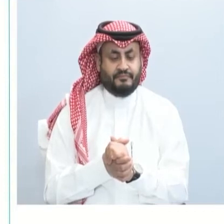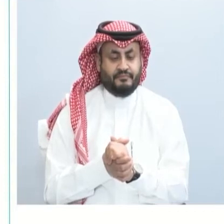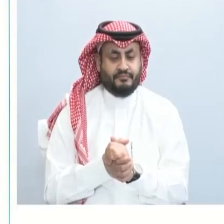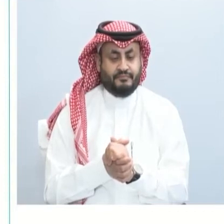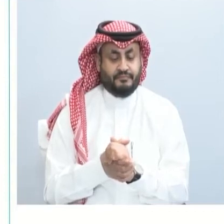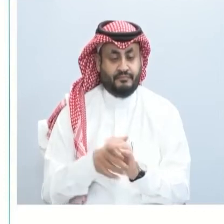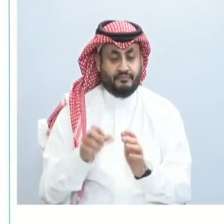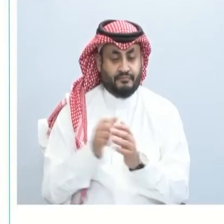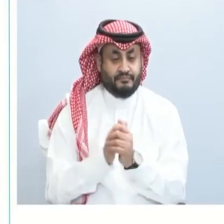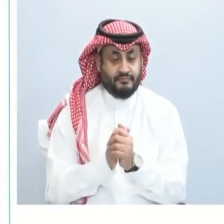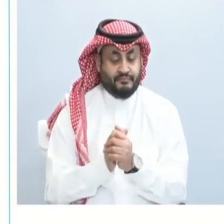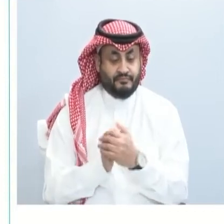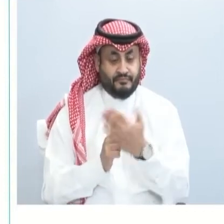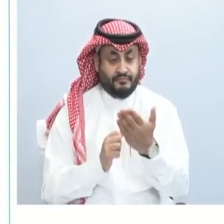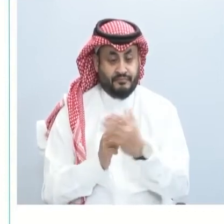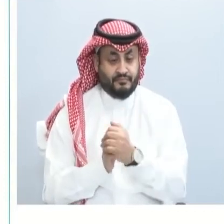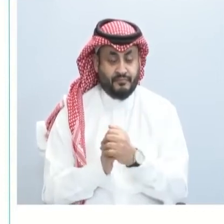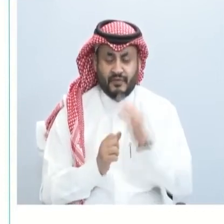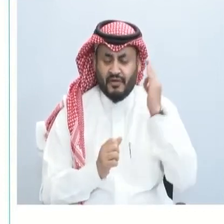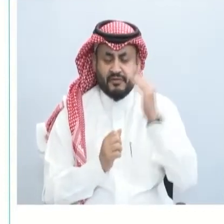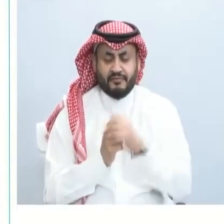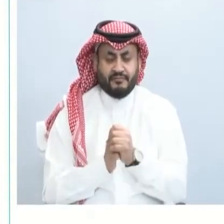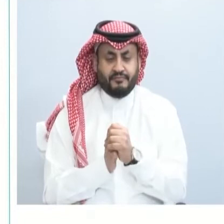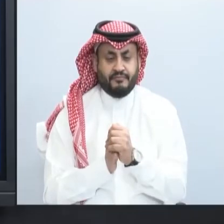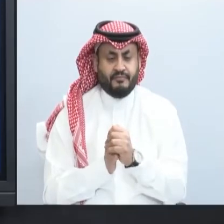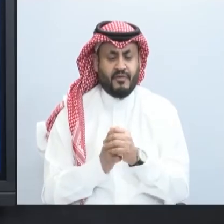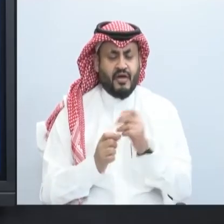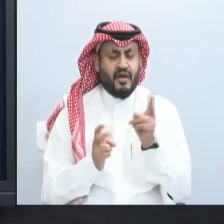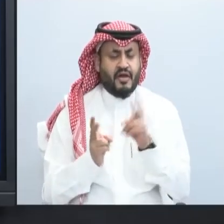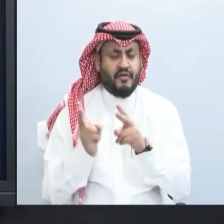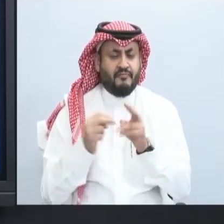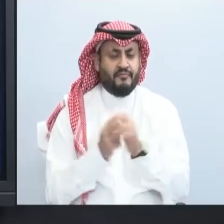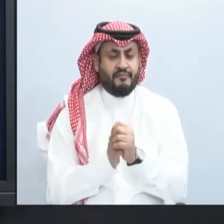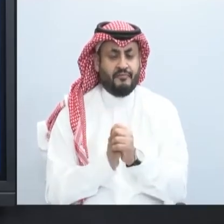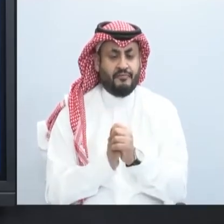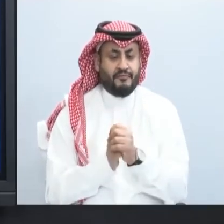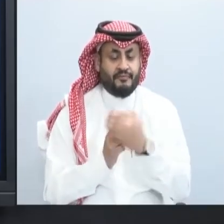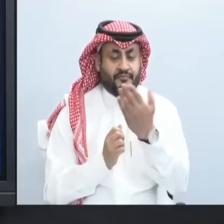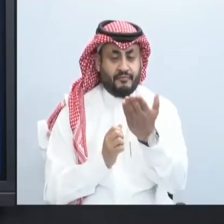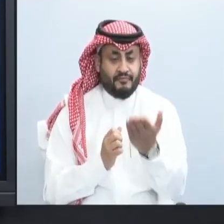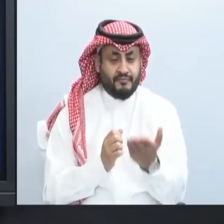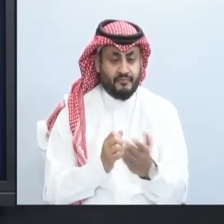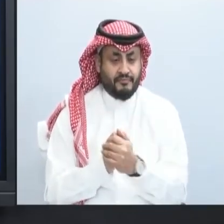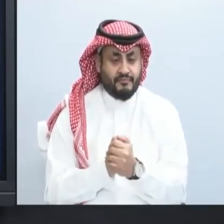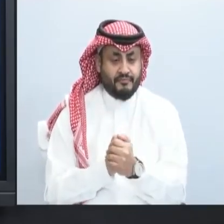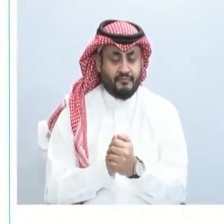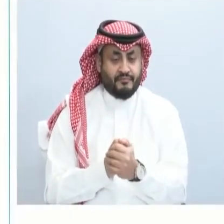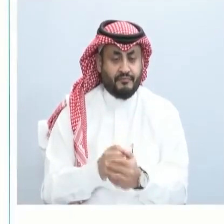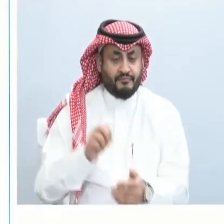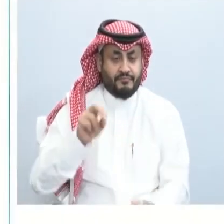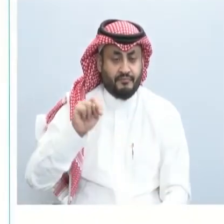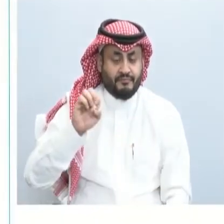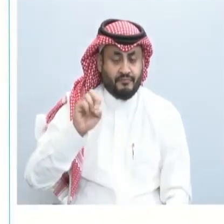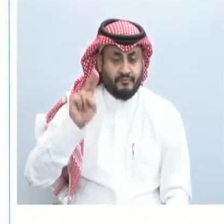Very well. So now we heard the father talking to his son using these words like